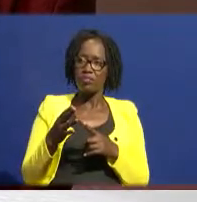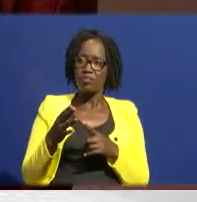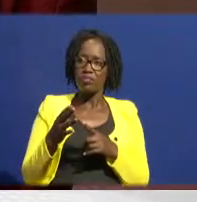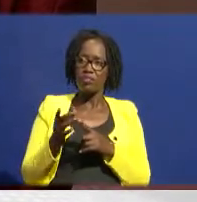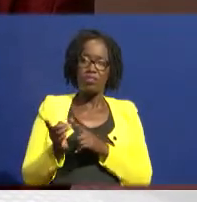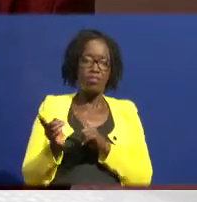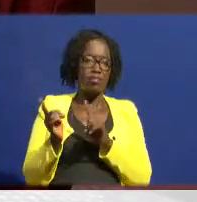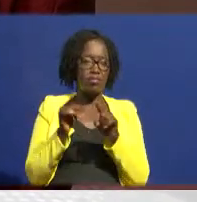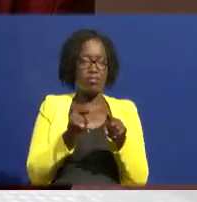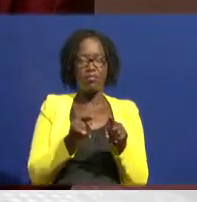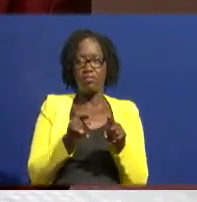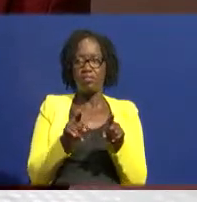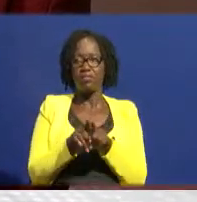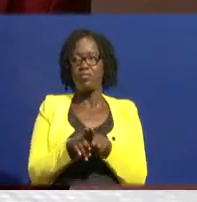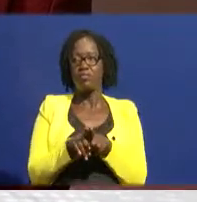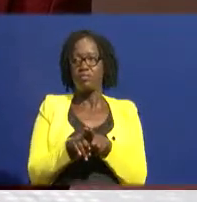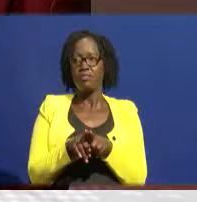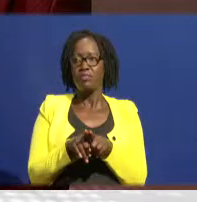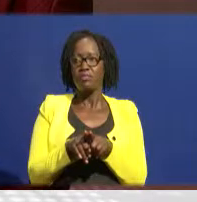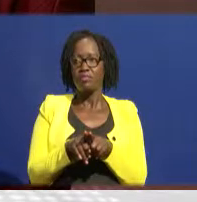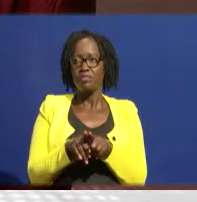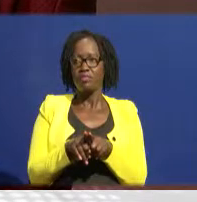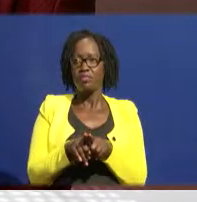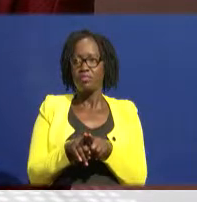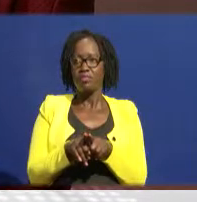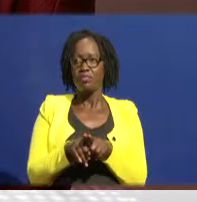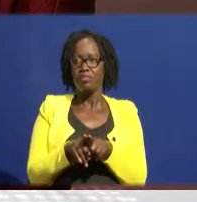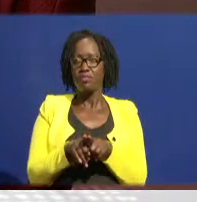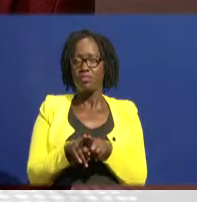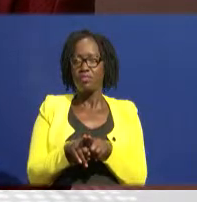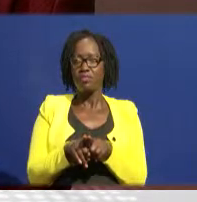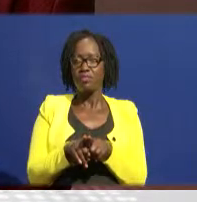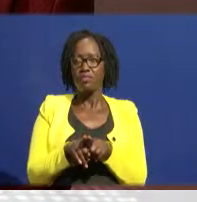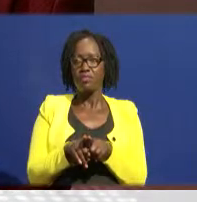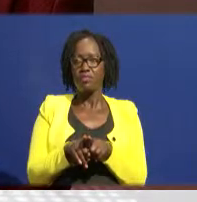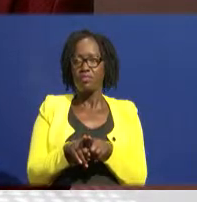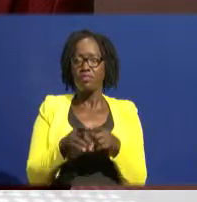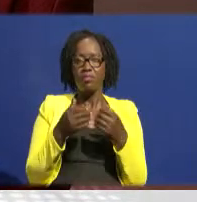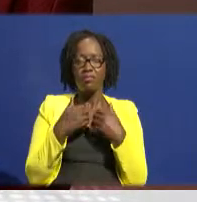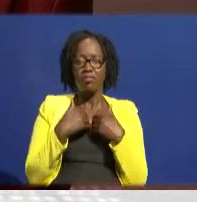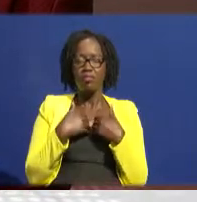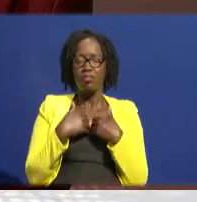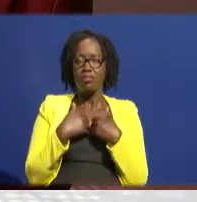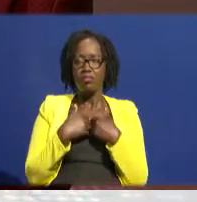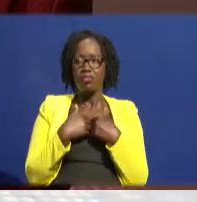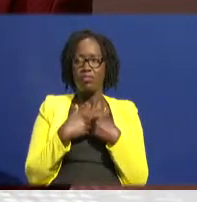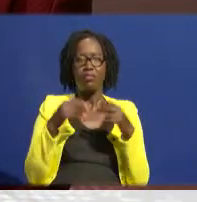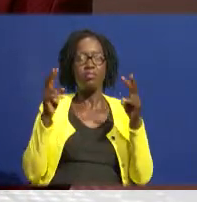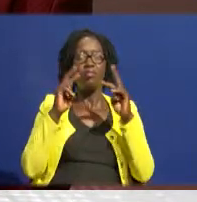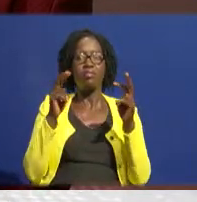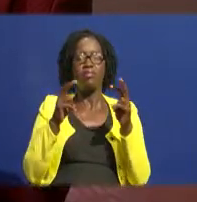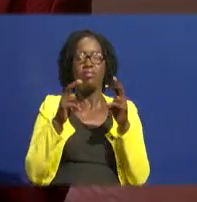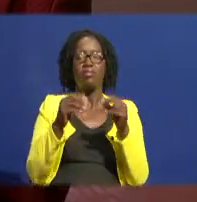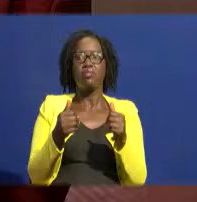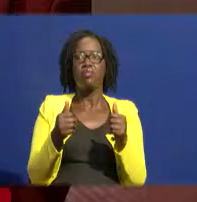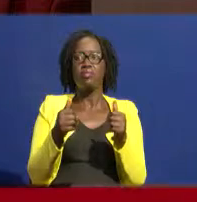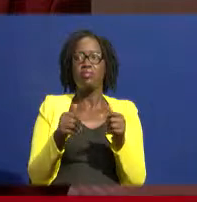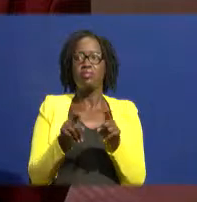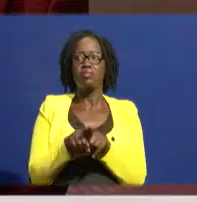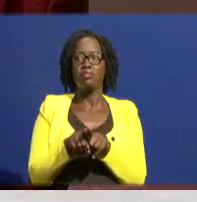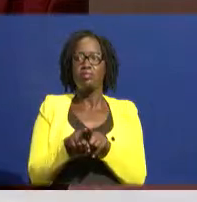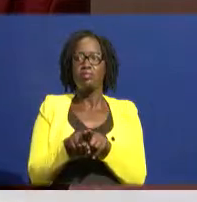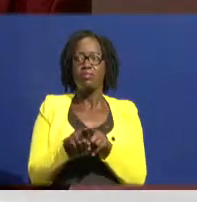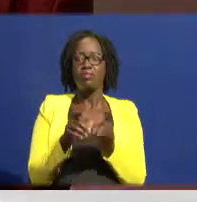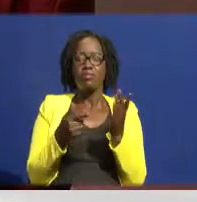this convention in 6 to 12, because we have such kind of topics being handled, like the students